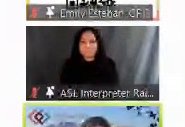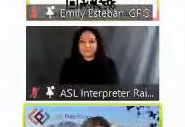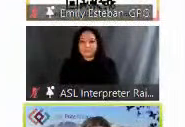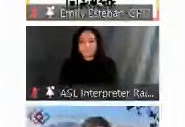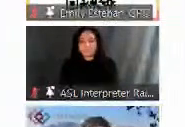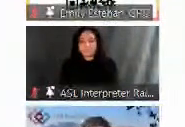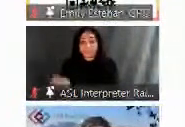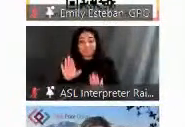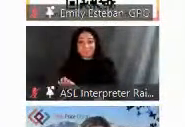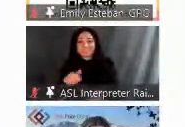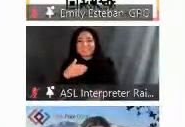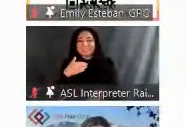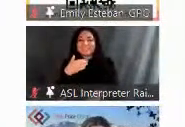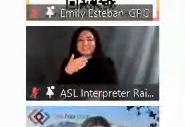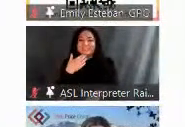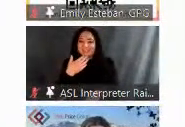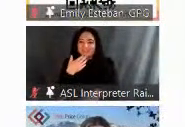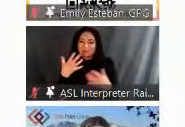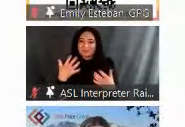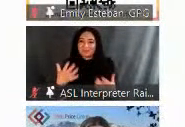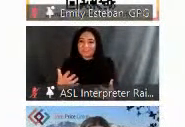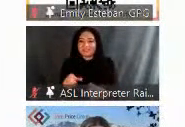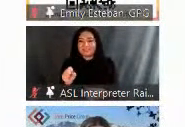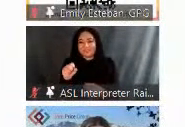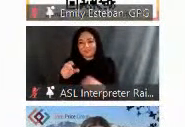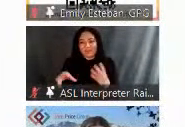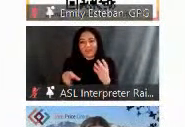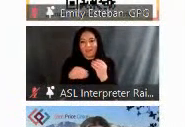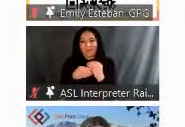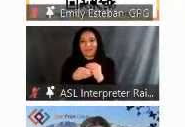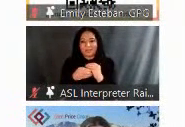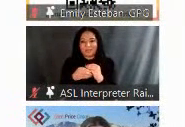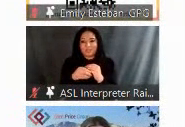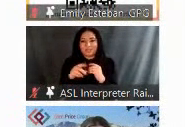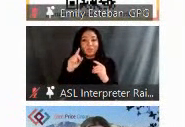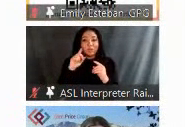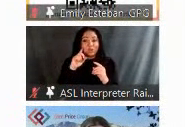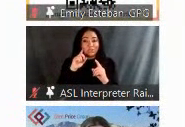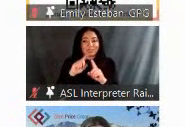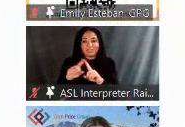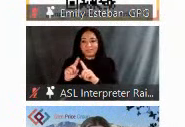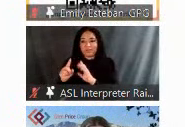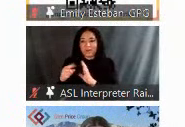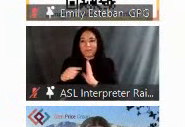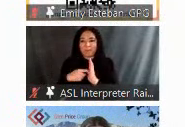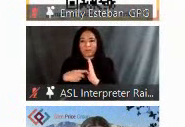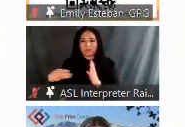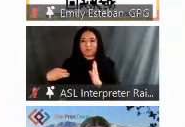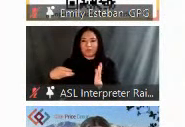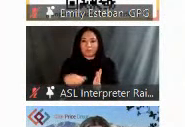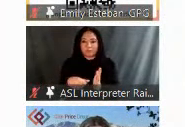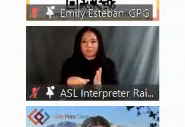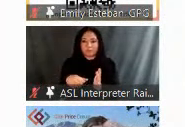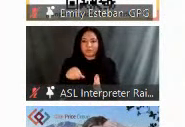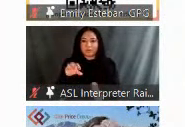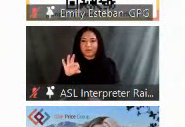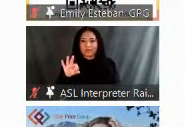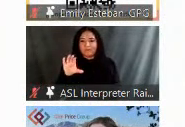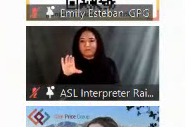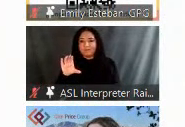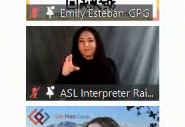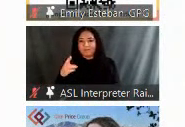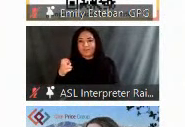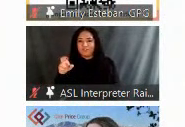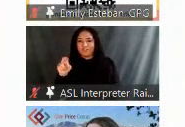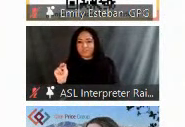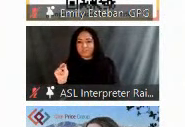Great, thank you very much. Yeah, just to add on, we heard a lot of different models of reimbursement for Fetchins. One thing we wanted to clarify is